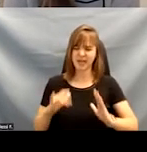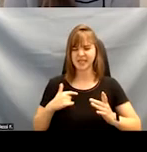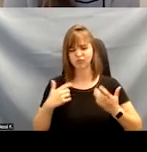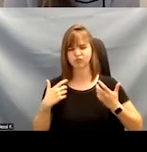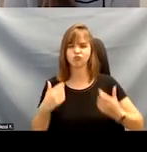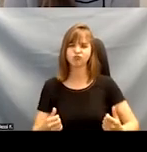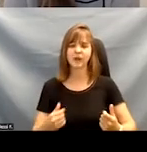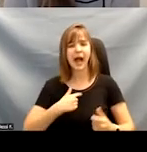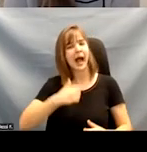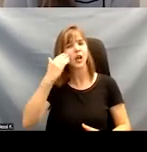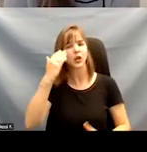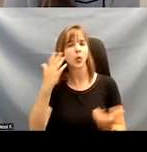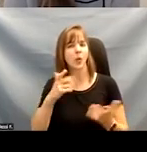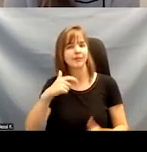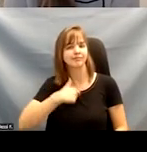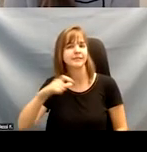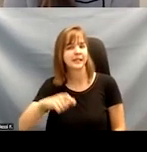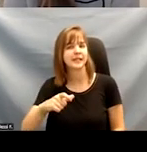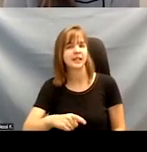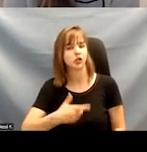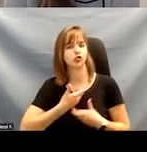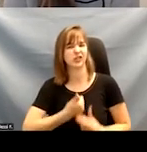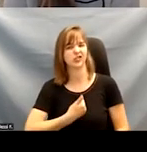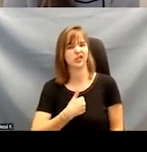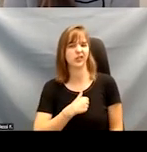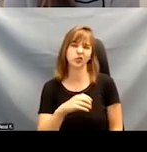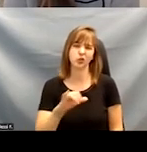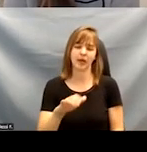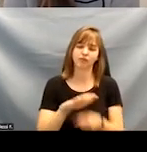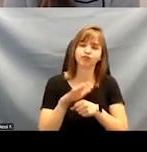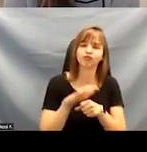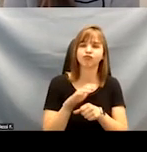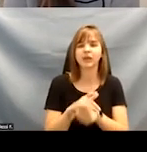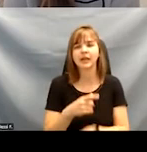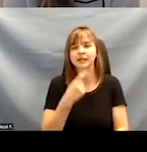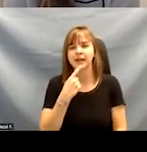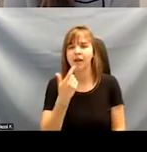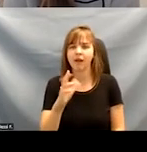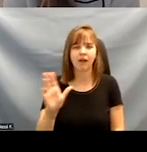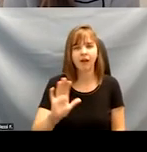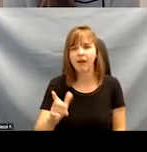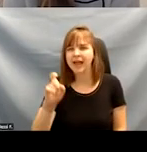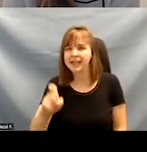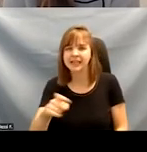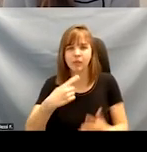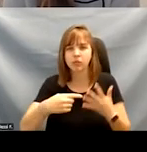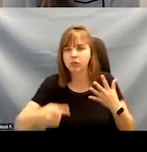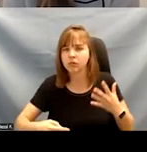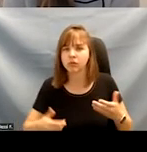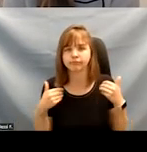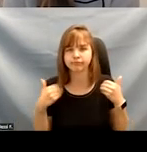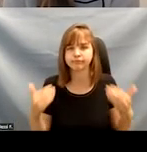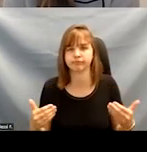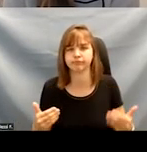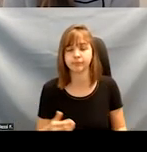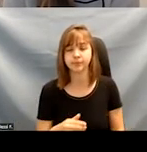what their business needs and continue to, to like stick out for themselves. Yeah, the